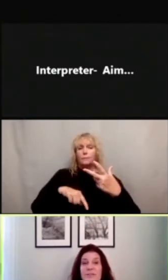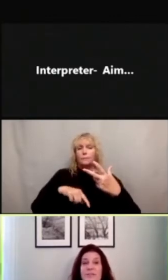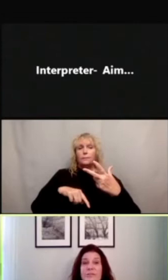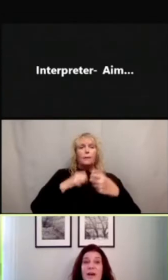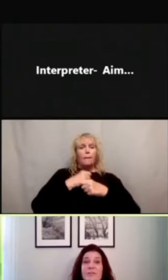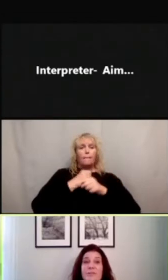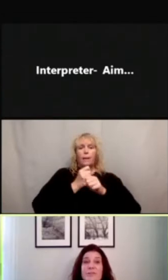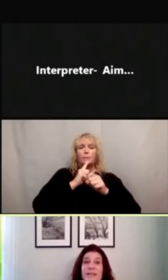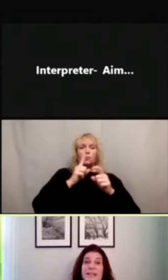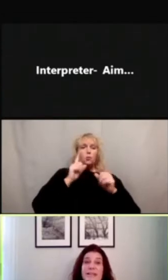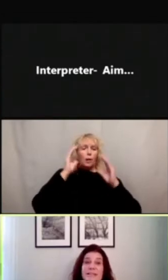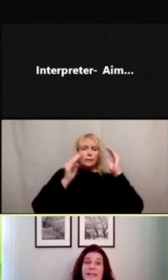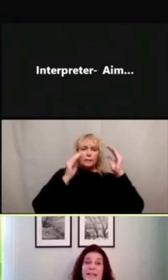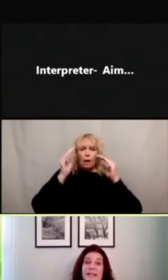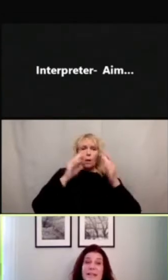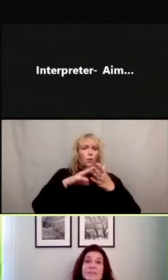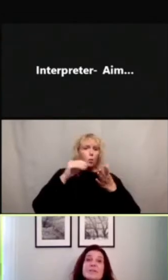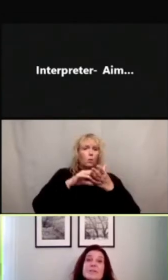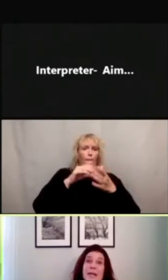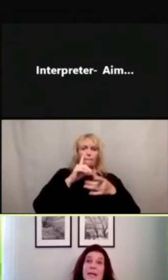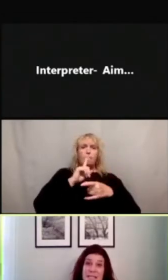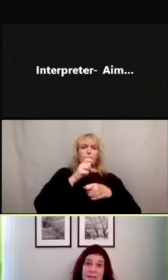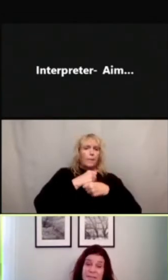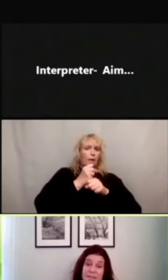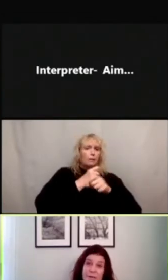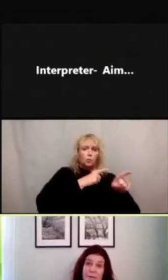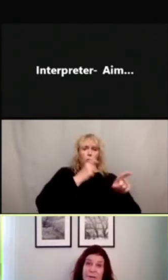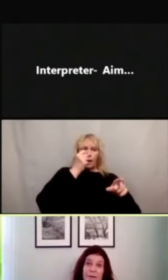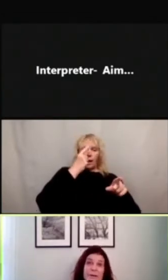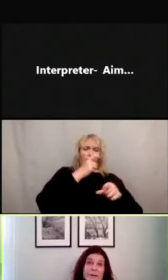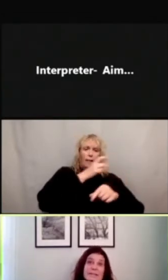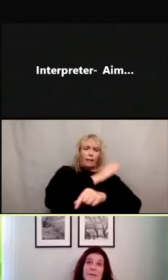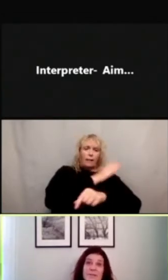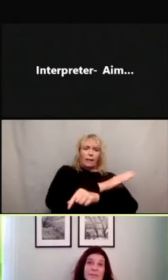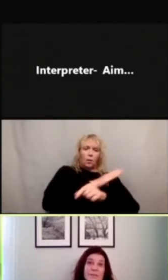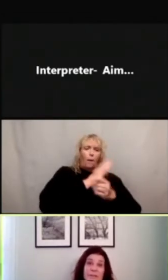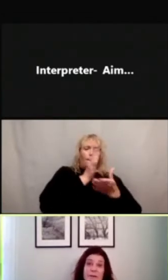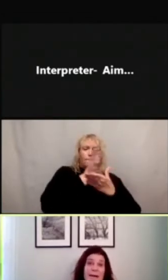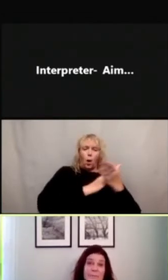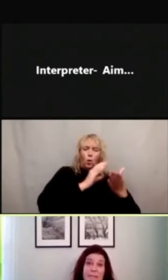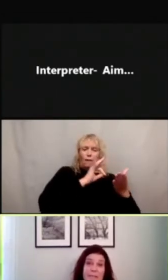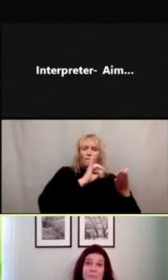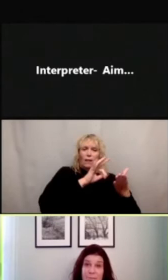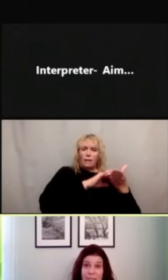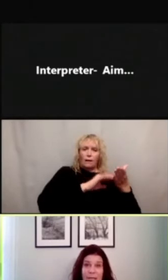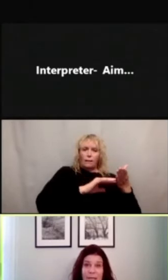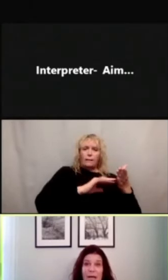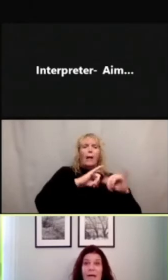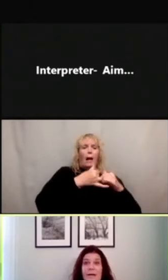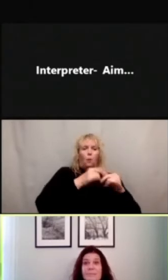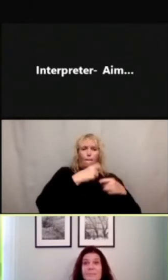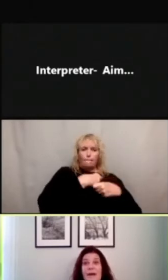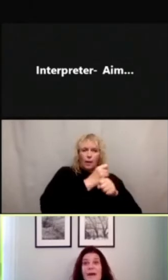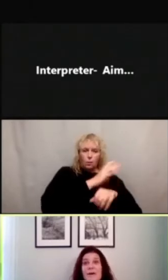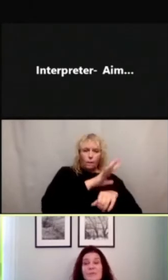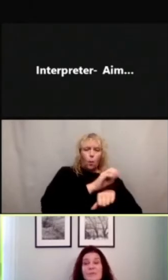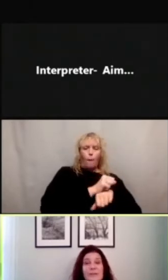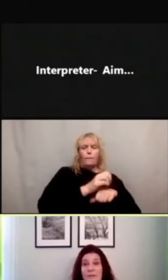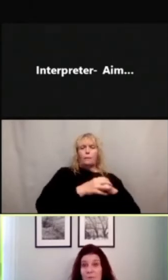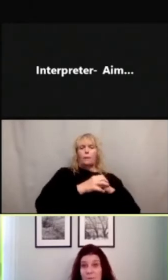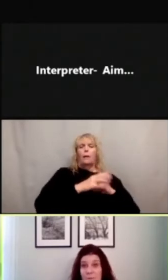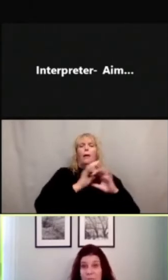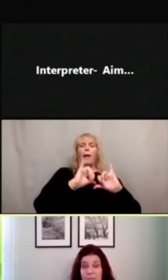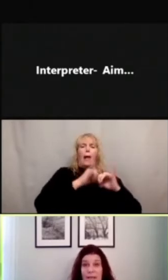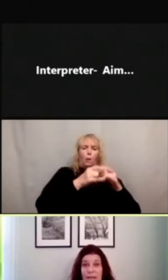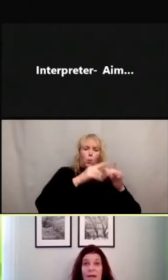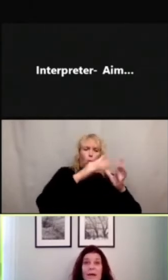adult learners understand kind of clinical aspects of their healthcare. As I mentioned earlier, how to make an appointment, how to fill